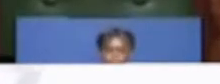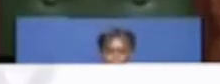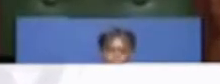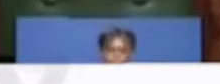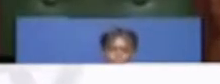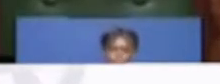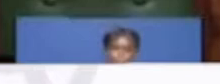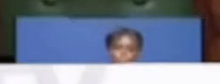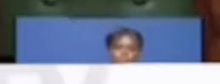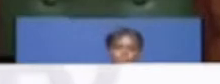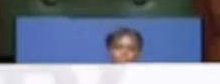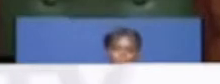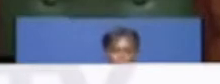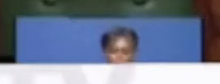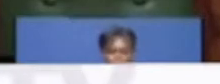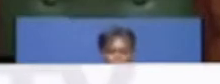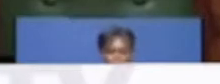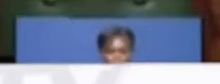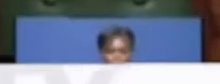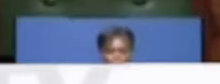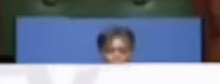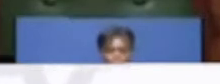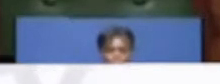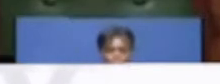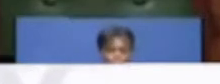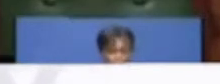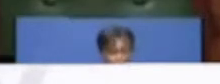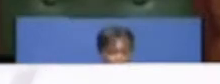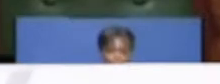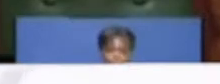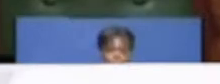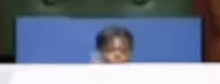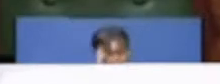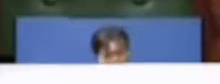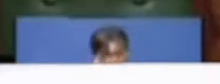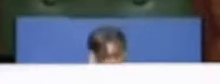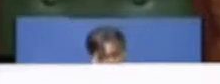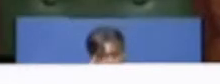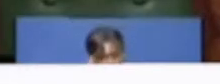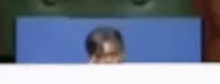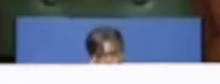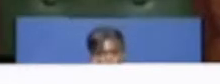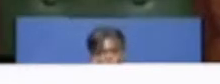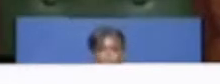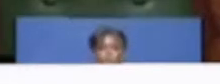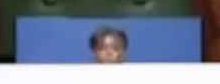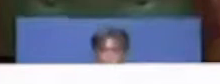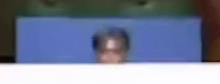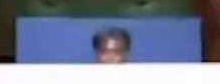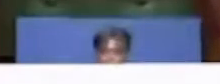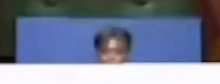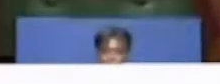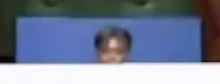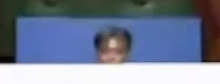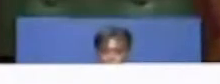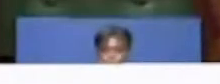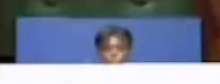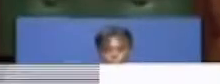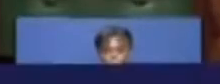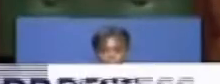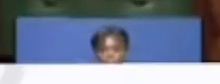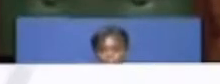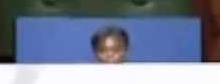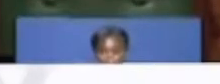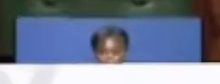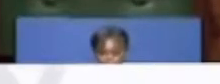point of entry. I did this in the full realization that to secure the prosperity of Kenyans,